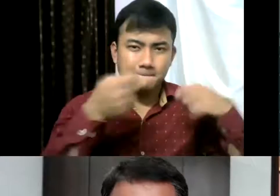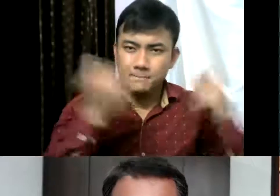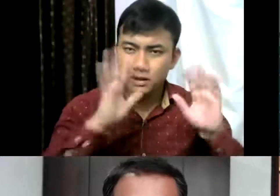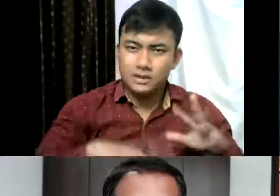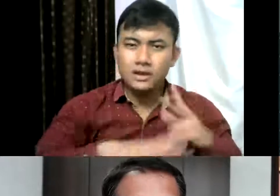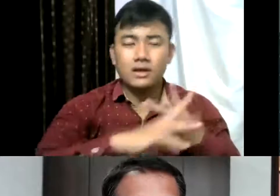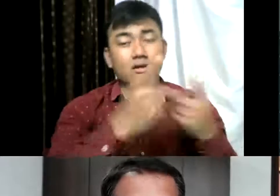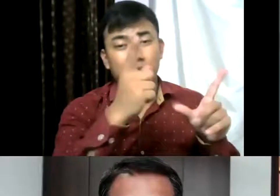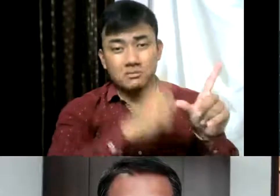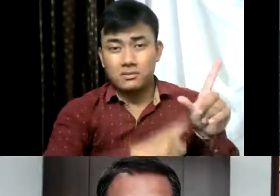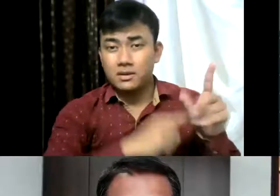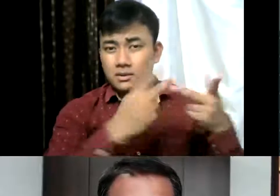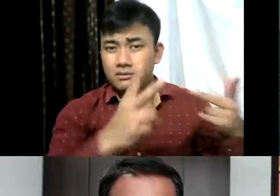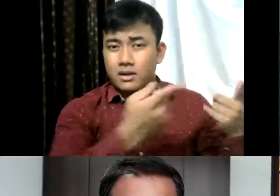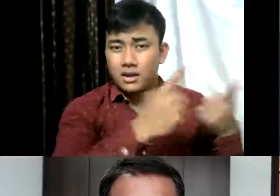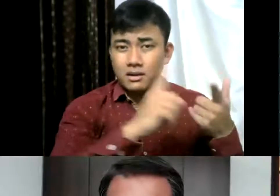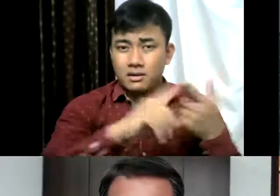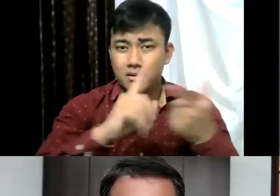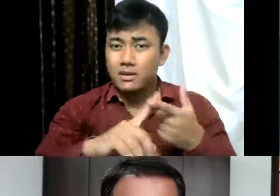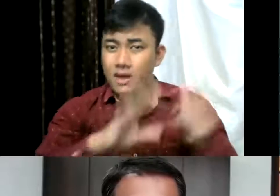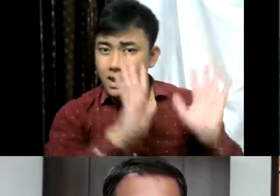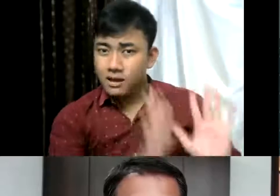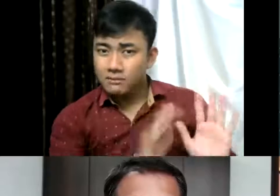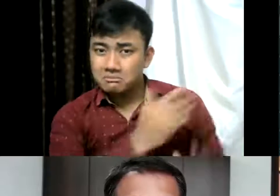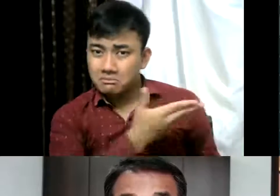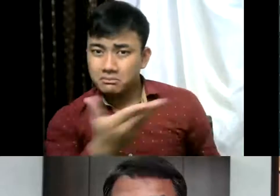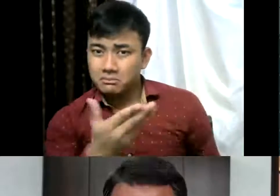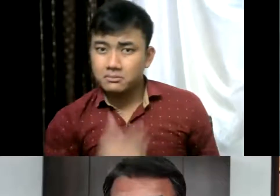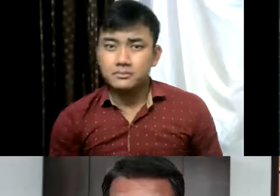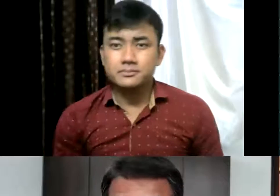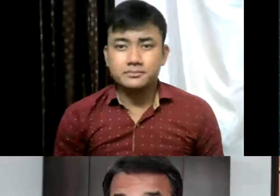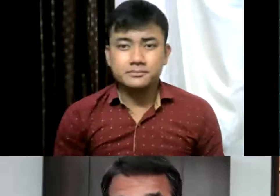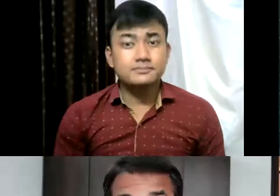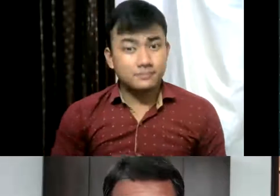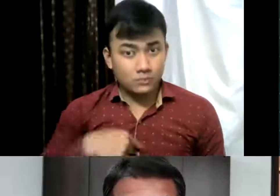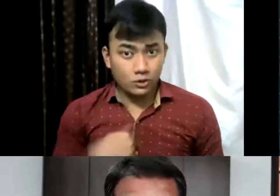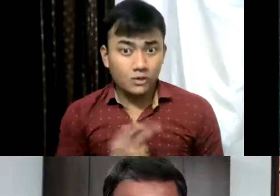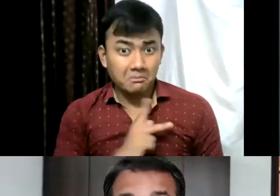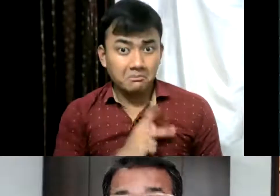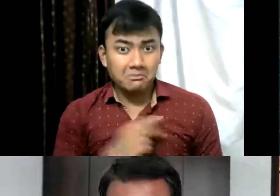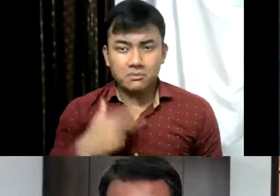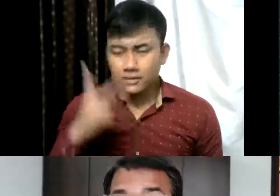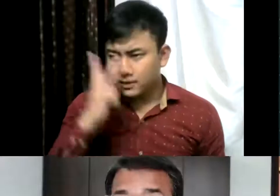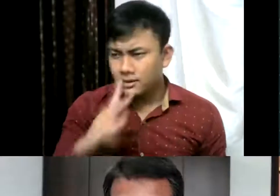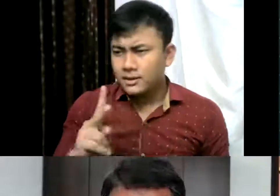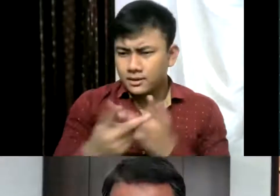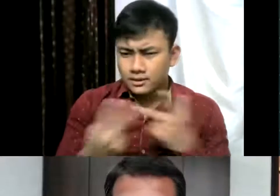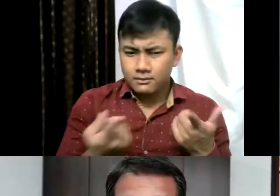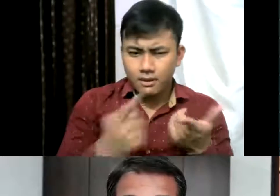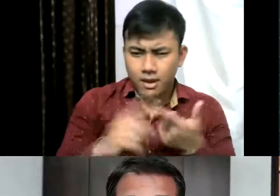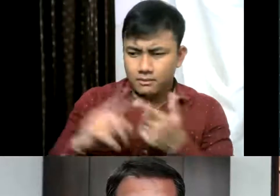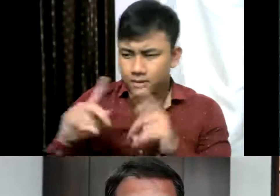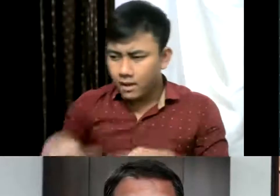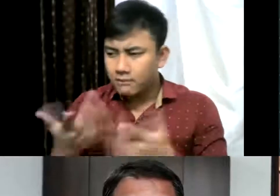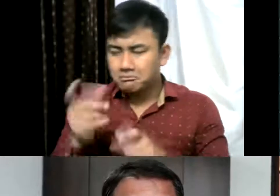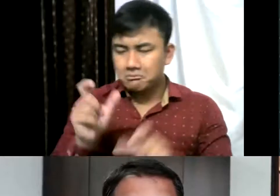year, that coincides around their 4th of July, Independence Day. Literally, I mean, so many social observers,